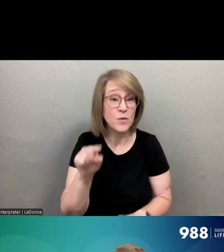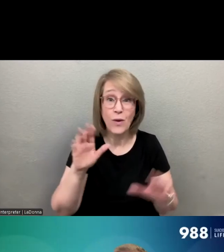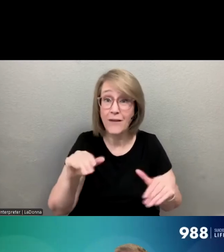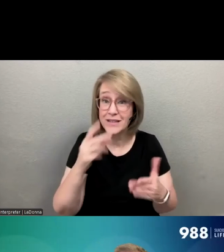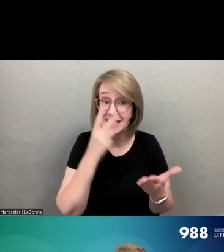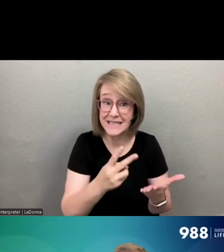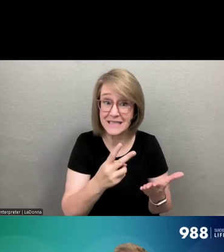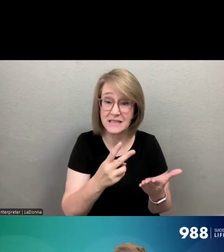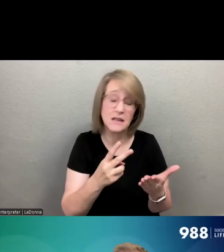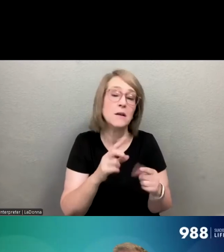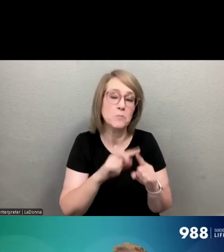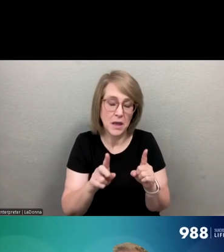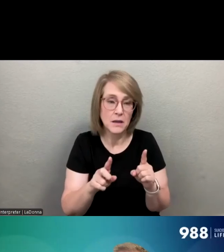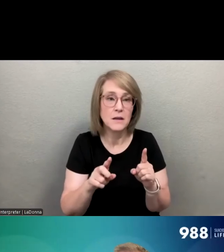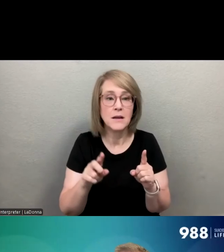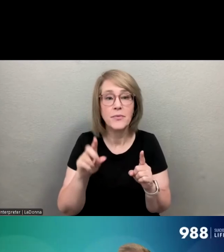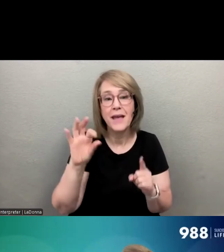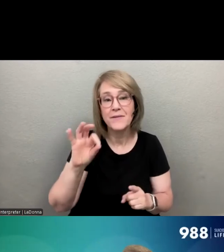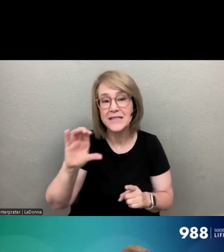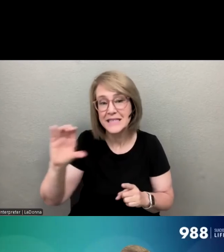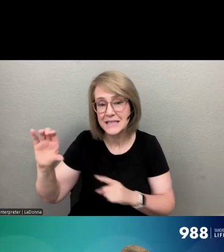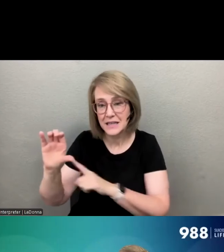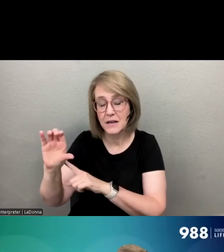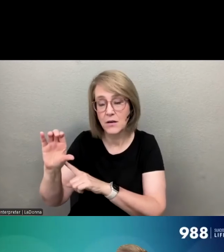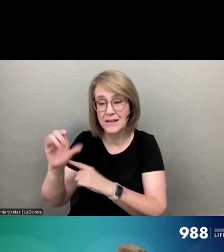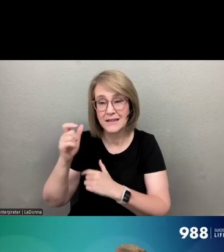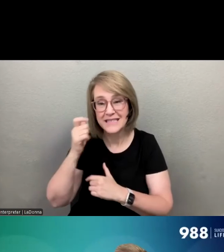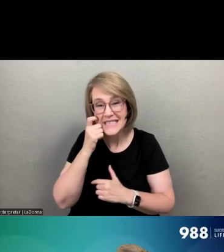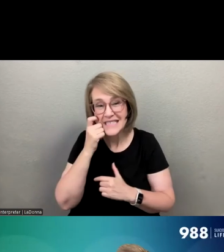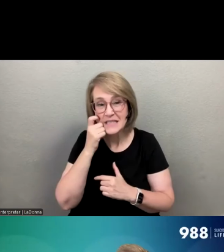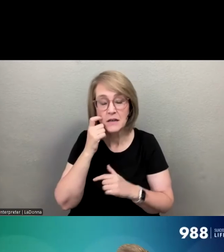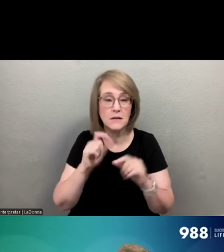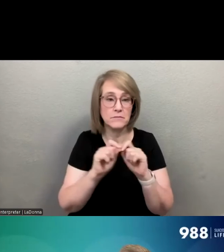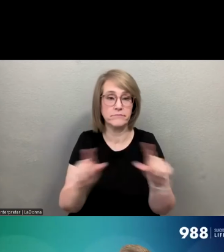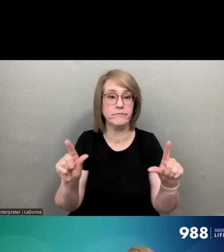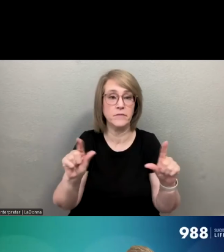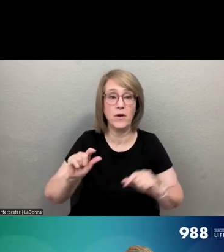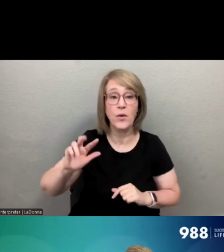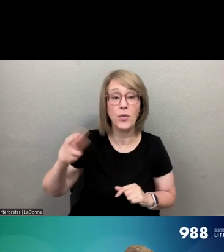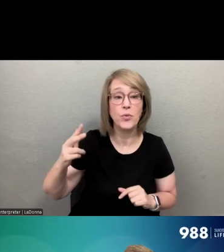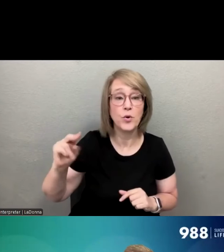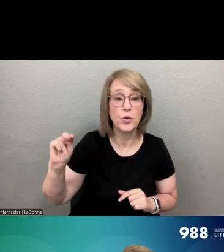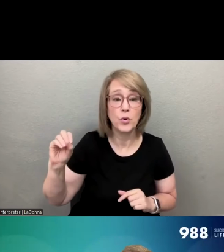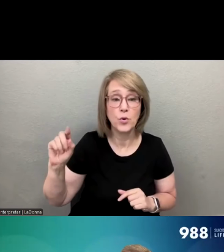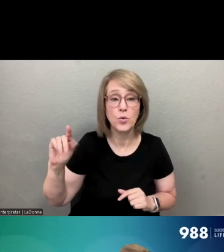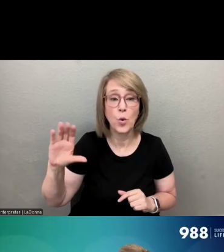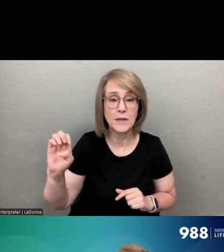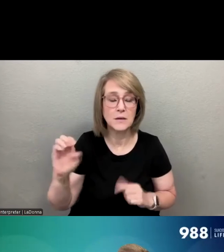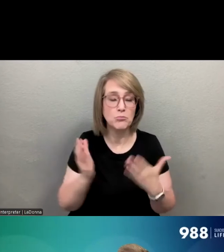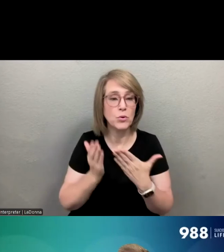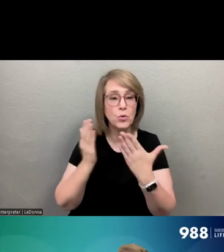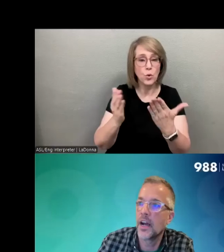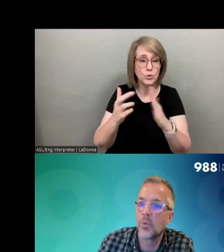that the FCC has put out a third notice of proposed rulemaking related